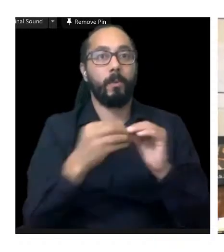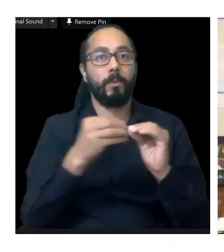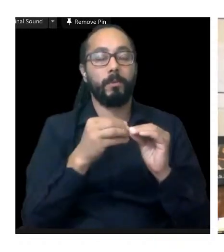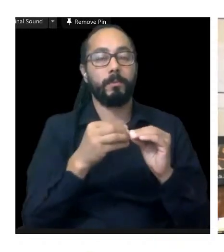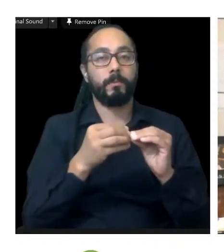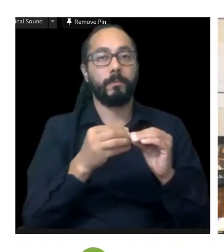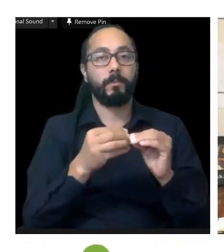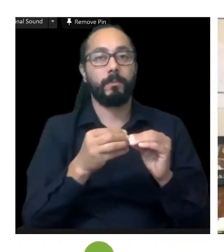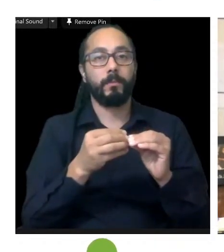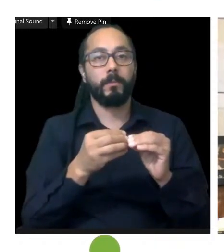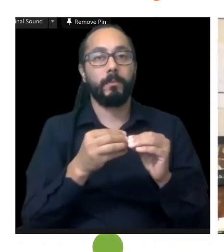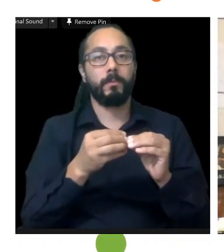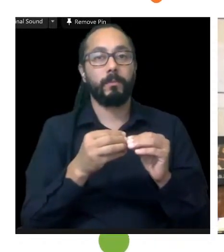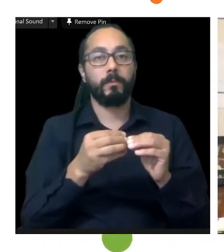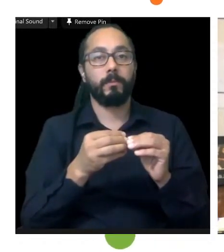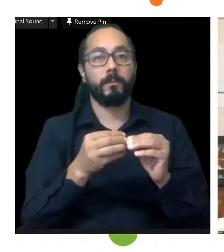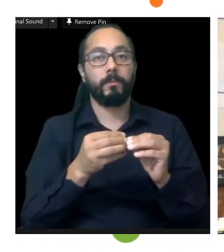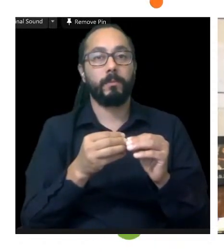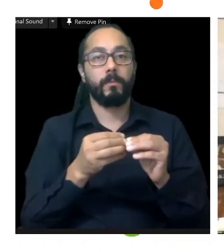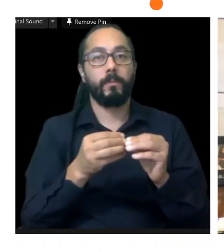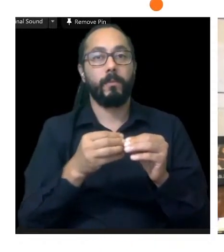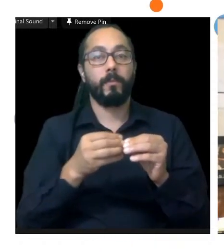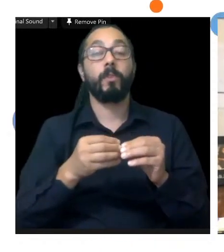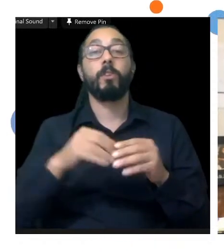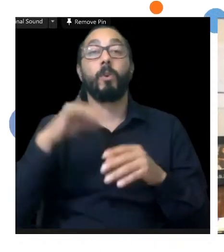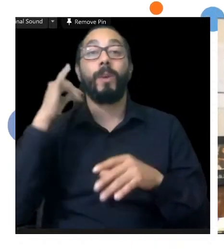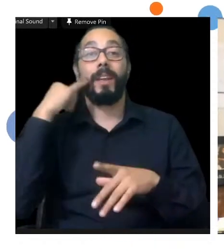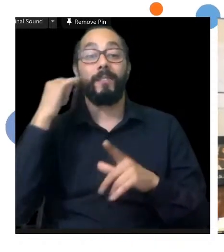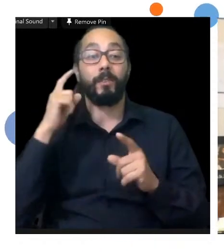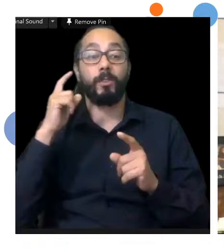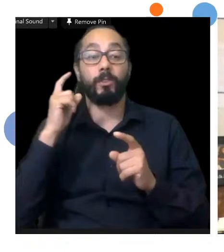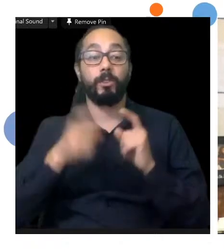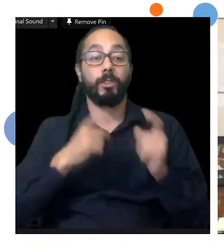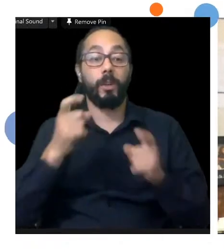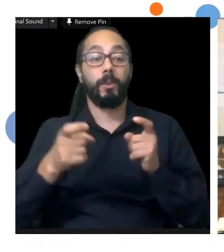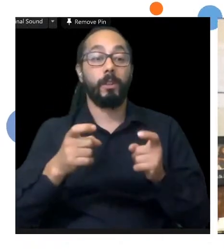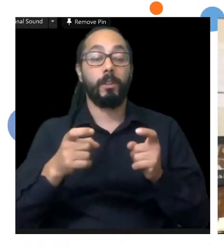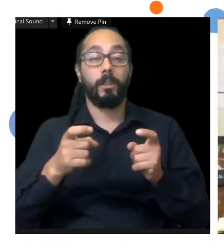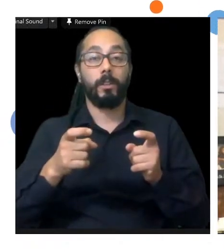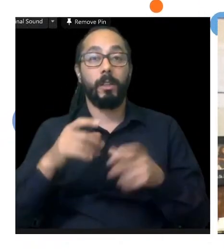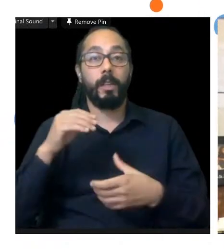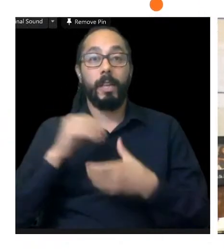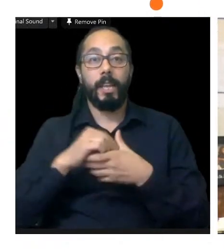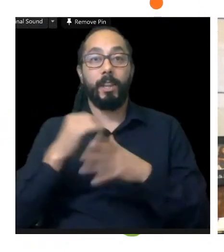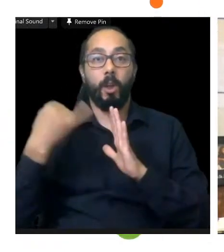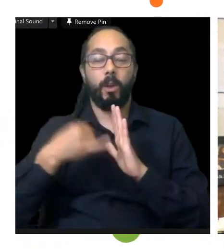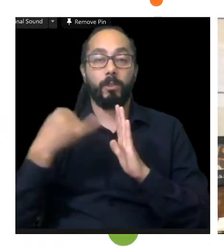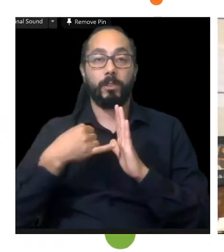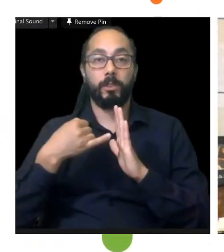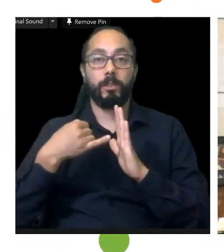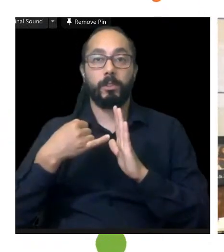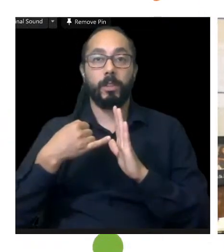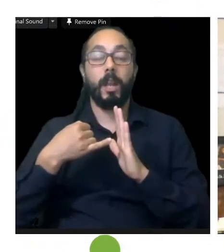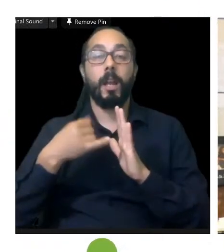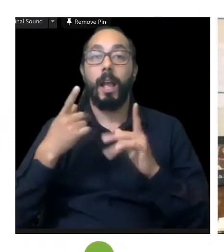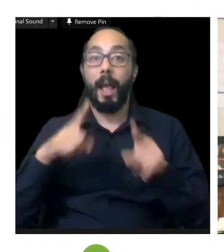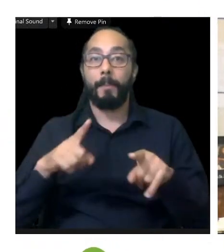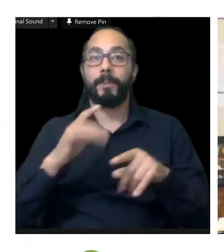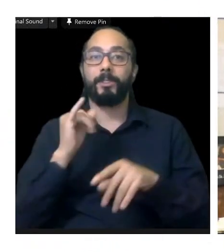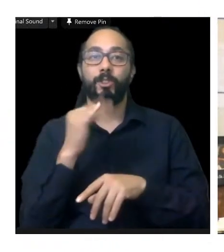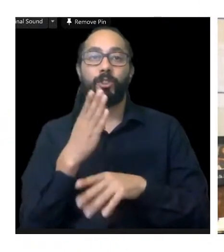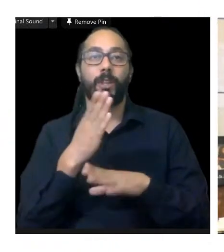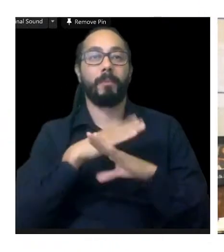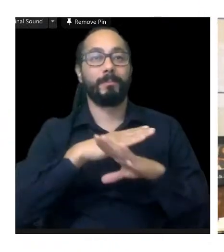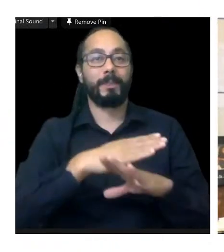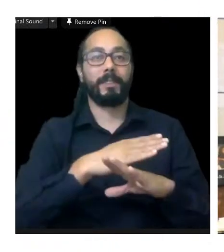you donate to charities like in the arts. First, more jobs are protected. That means that most of the money